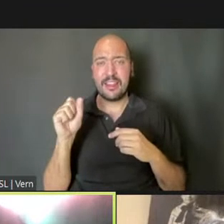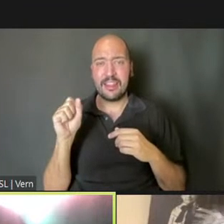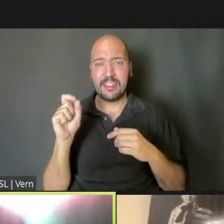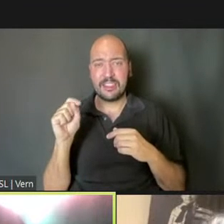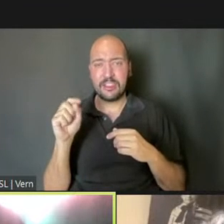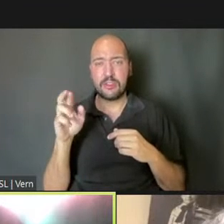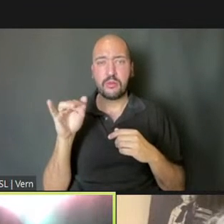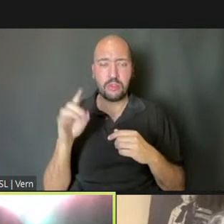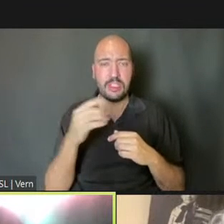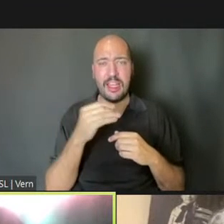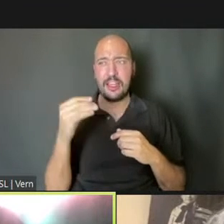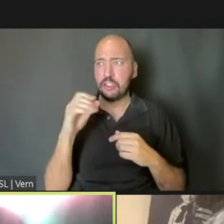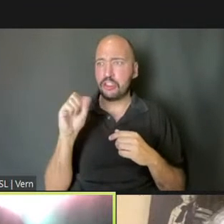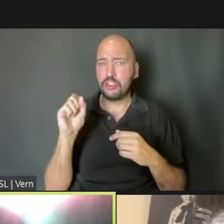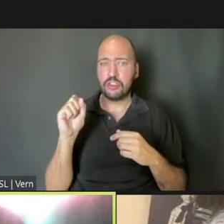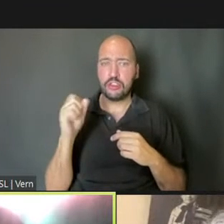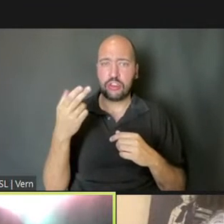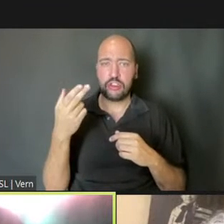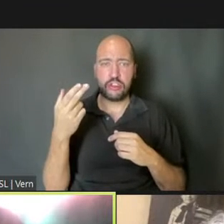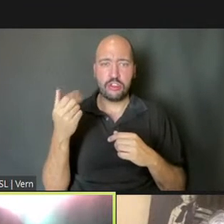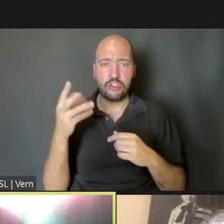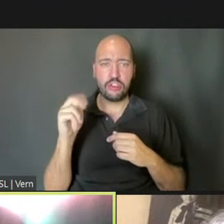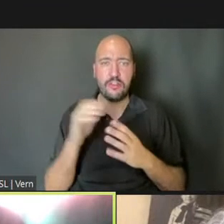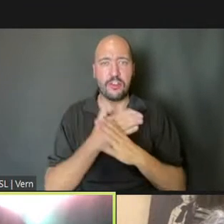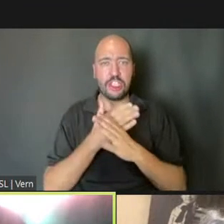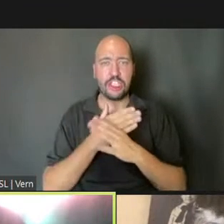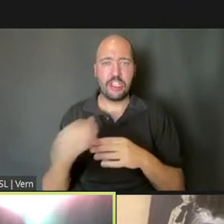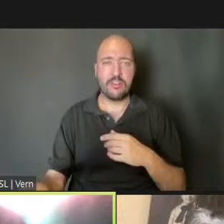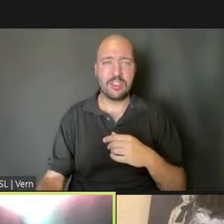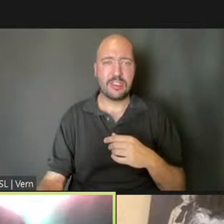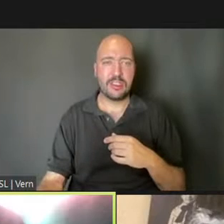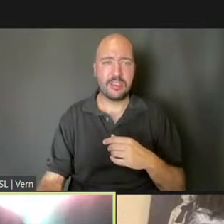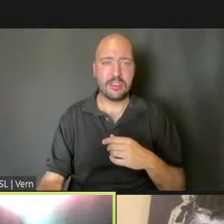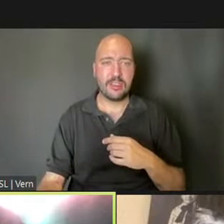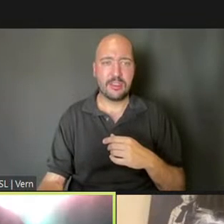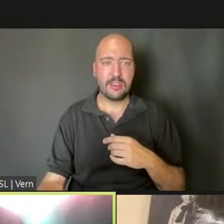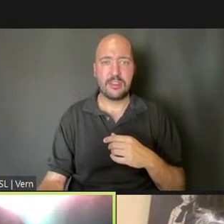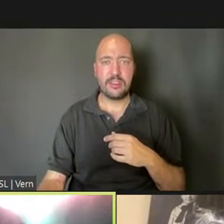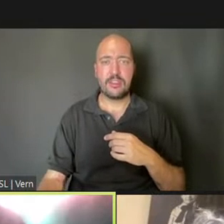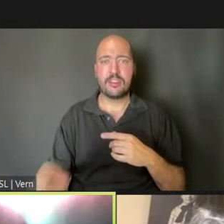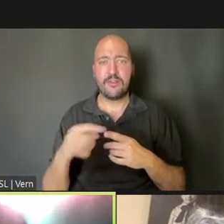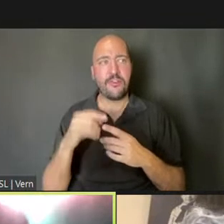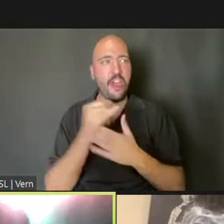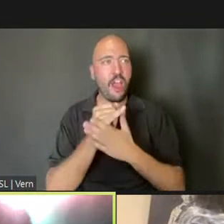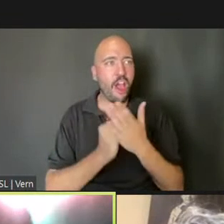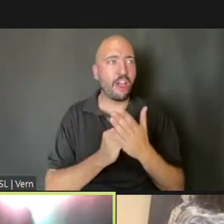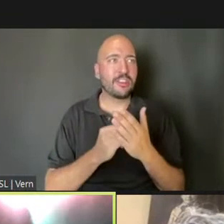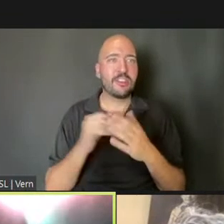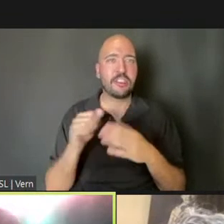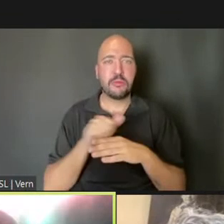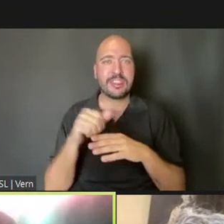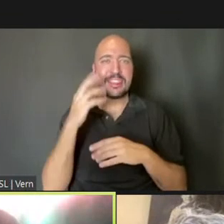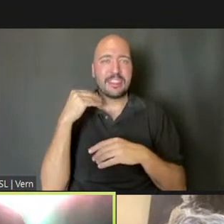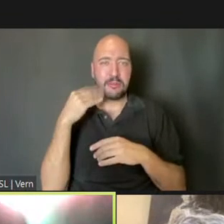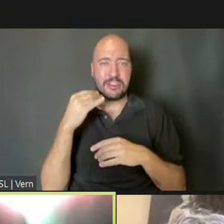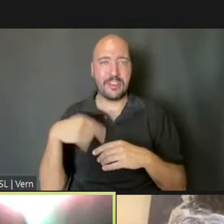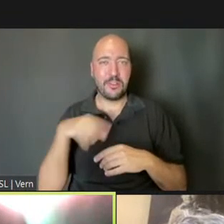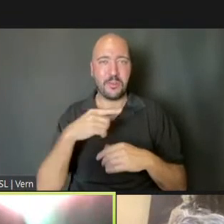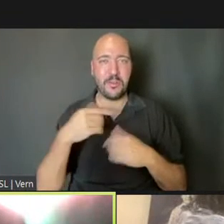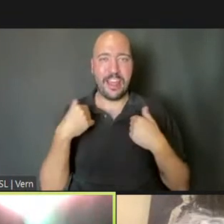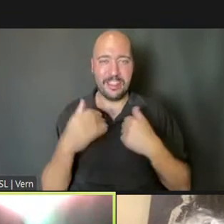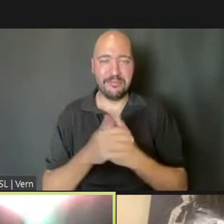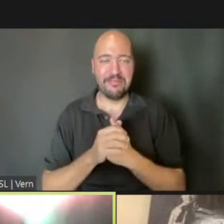Shawn, for sharing the art they practice and the experiences they had.